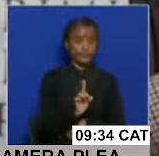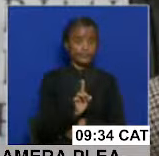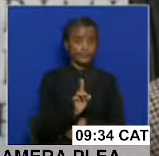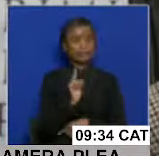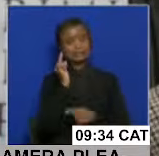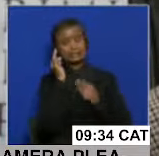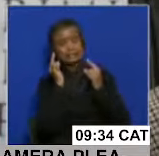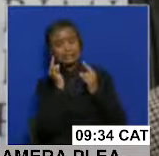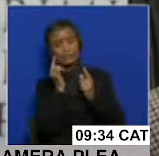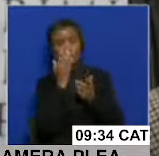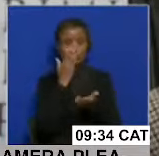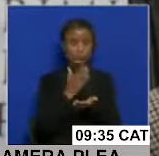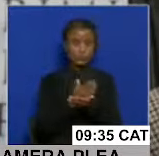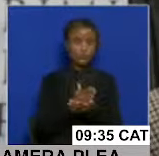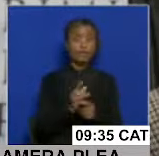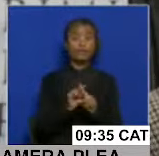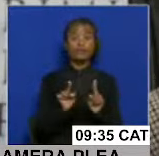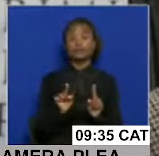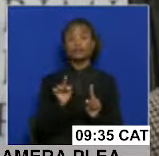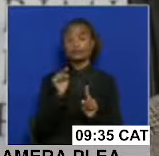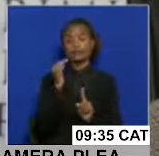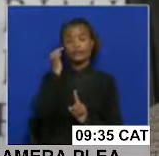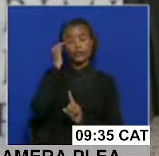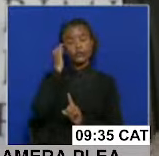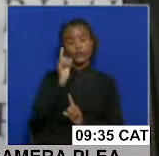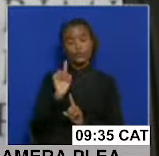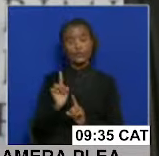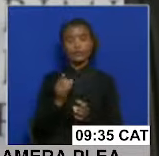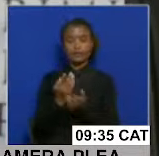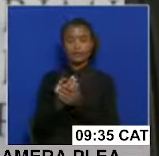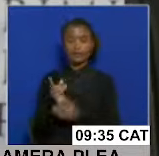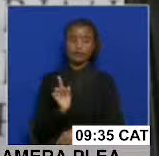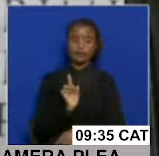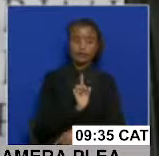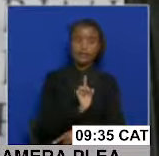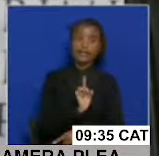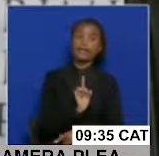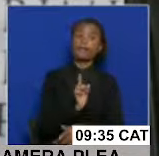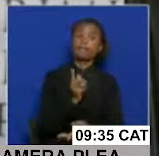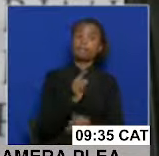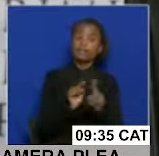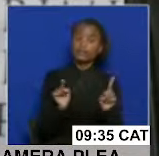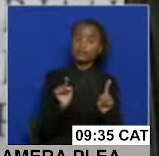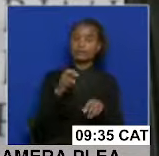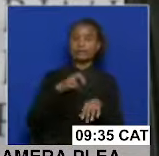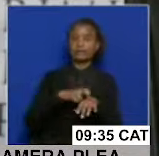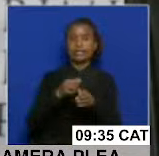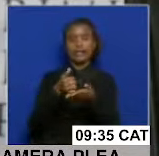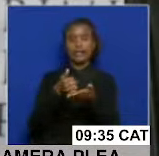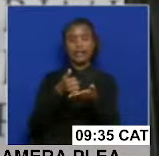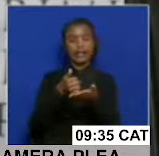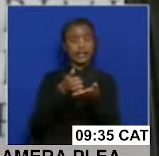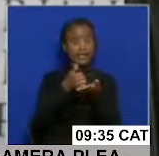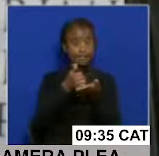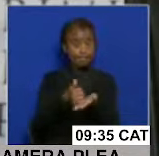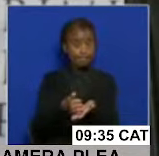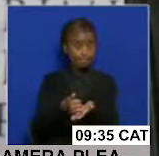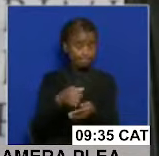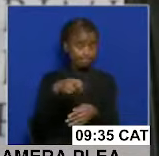to facilitate her appearance, if she could be assisted in this version. One of the key issues that